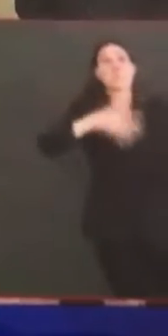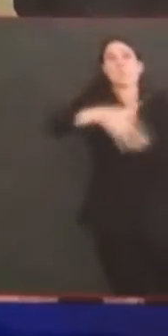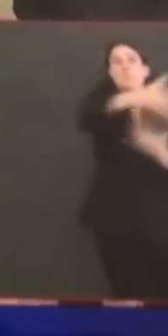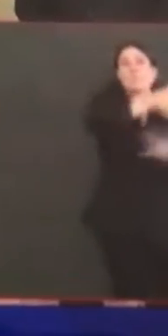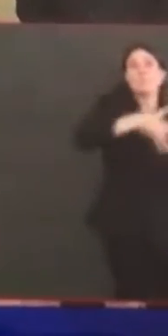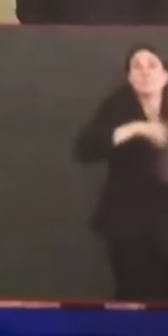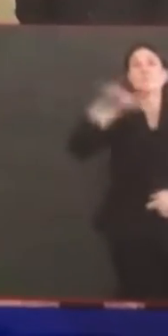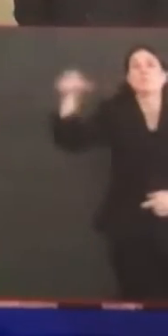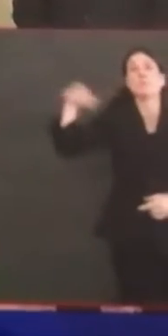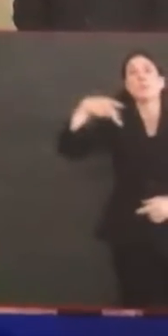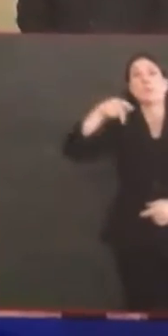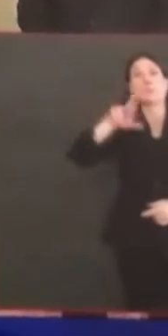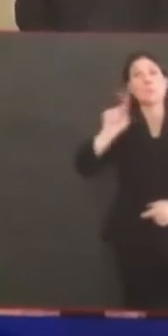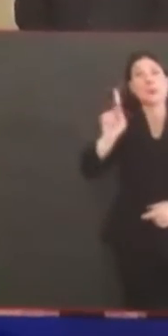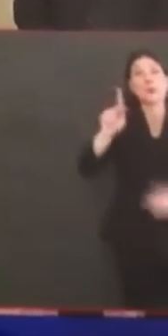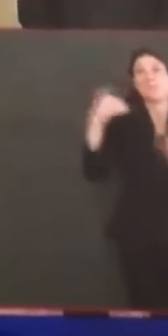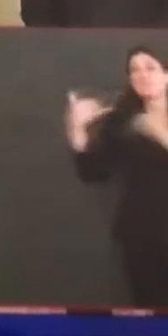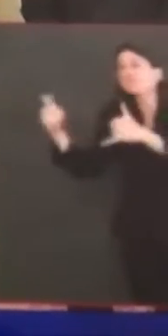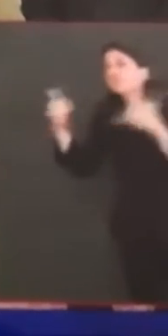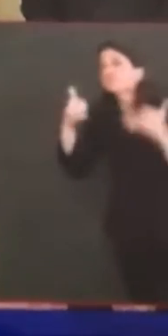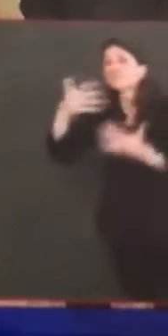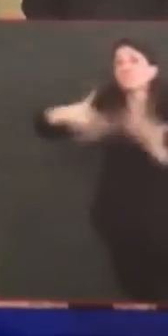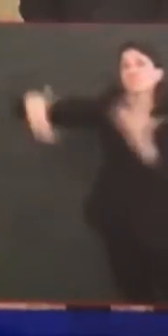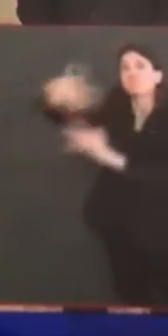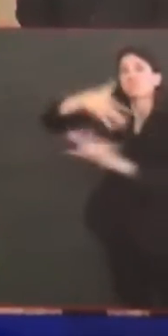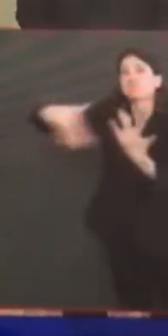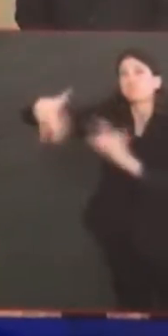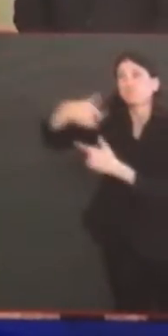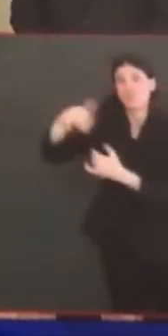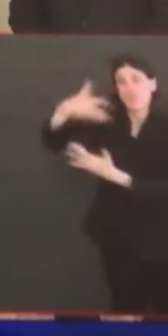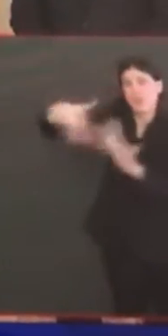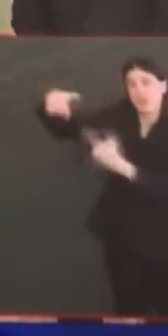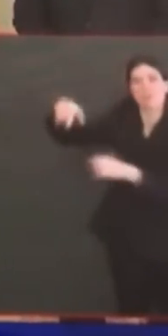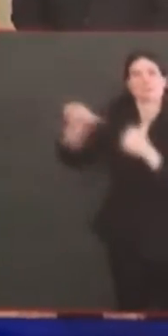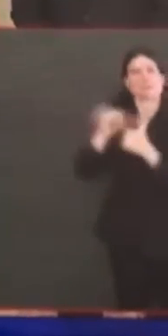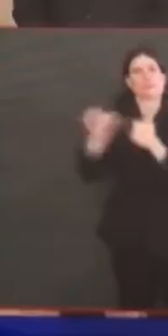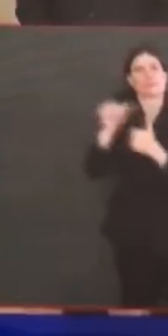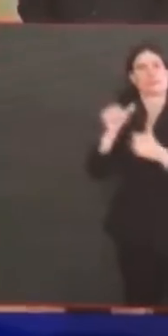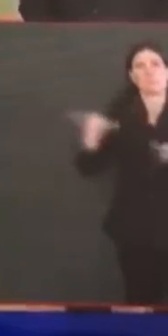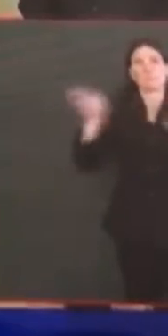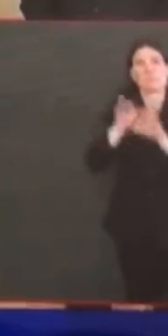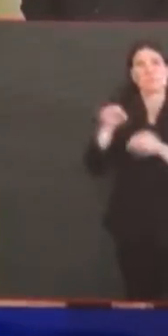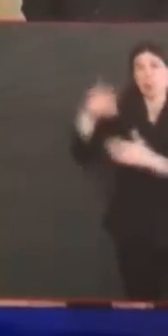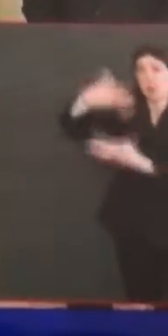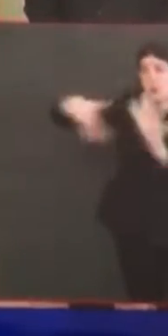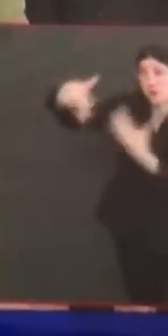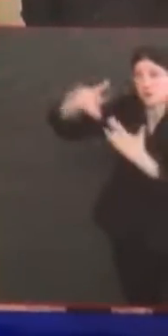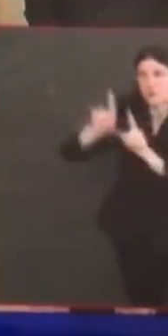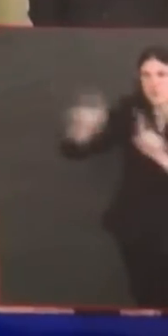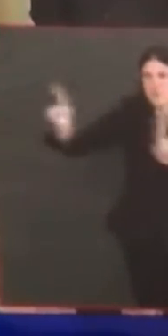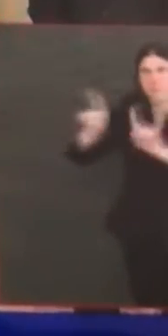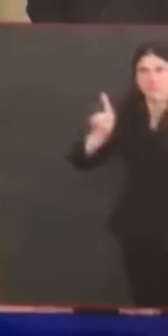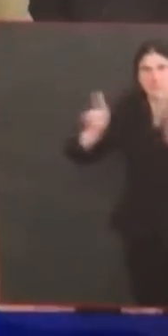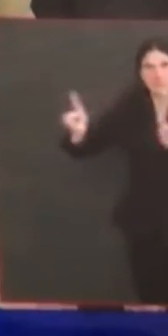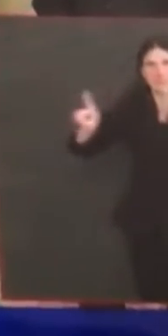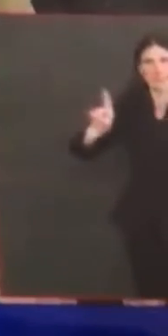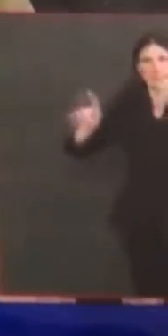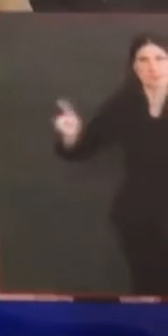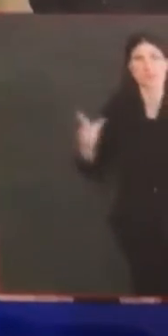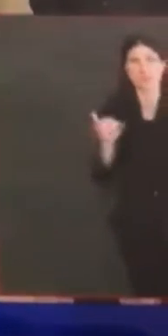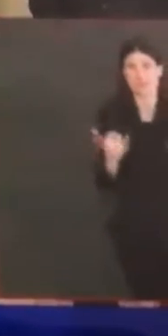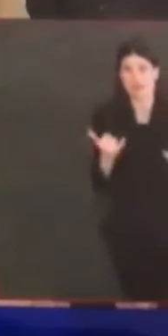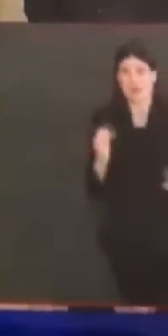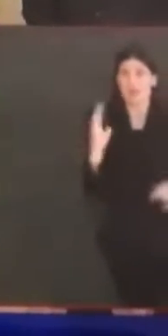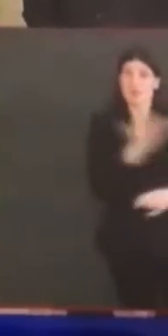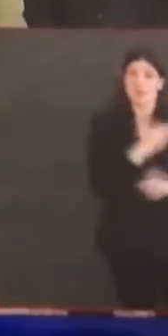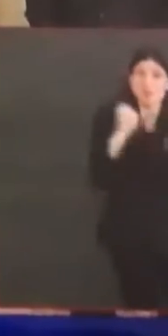mid-May. But that changes every day. And I just am trying to be as transparent as possible